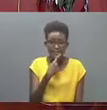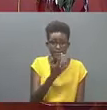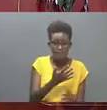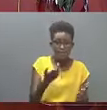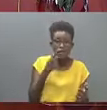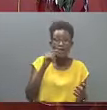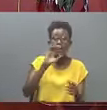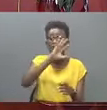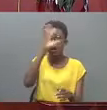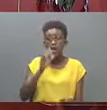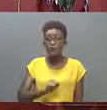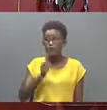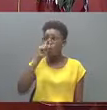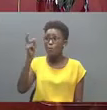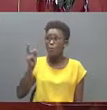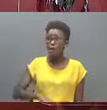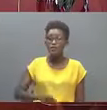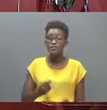multiply. Africa, we